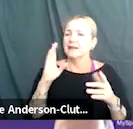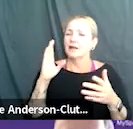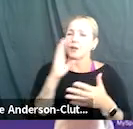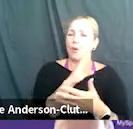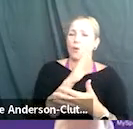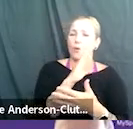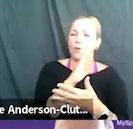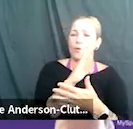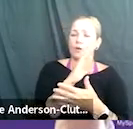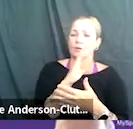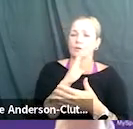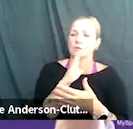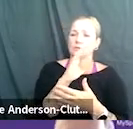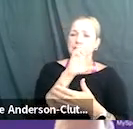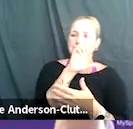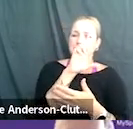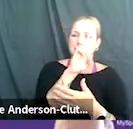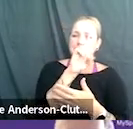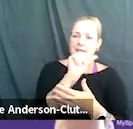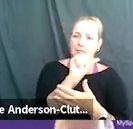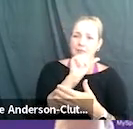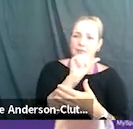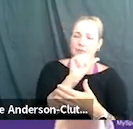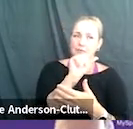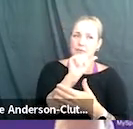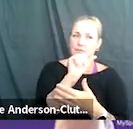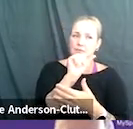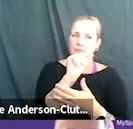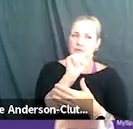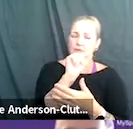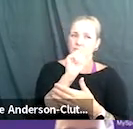moderately disabled, or perhaps at the upper end of severely disabled.